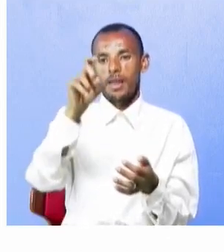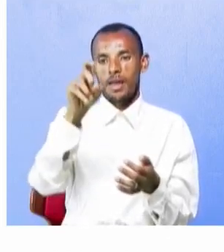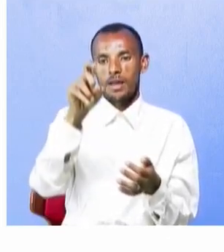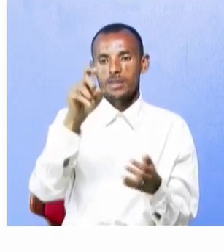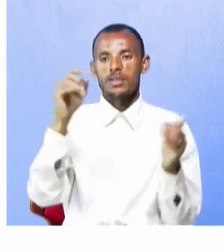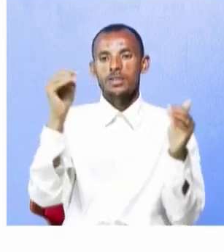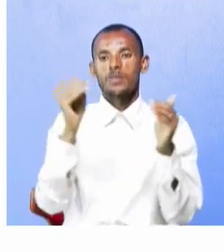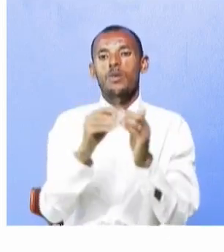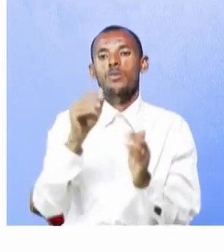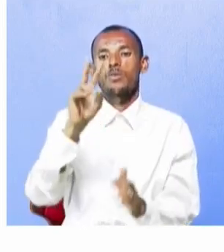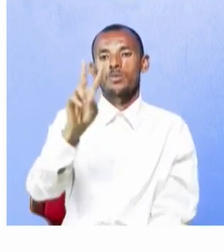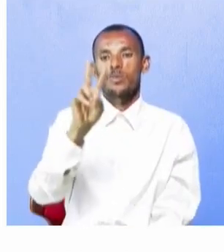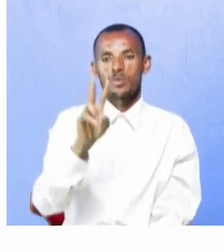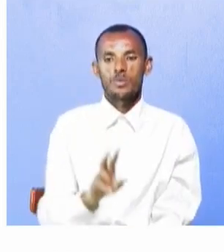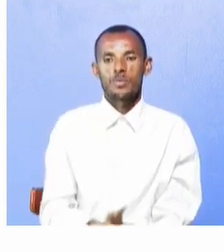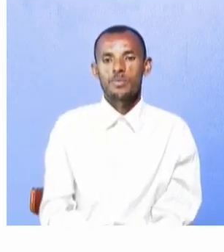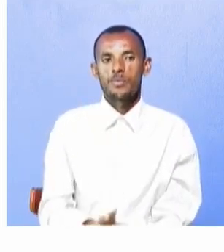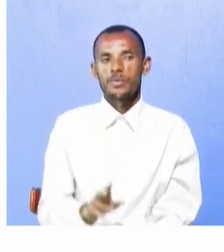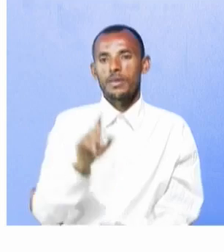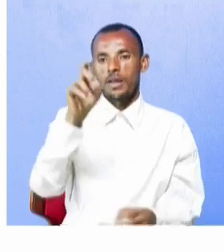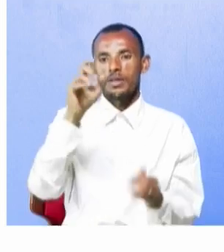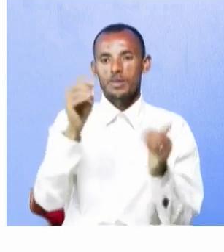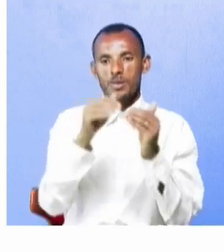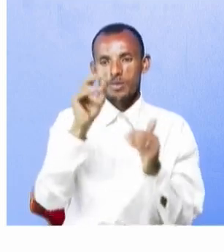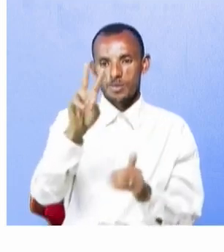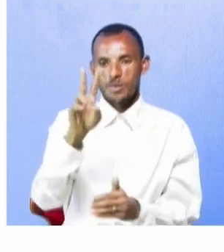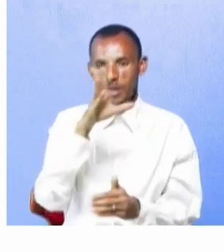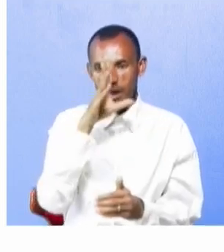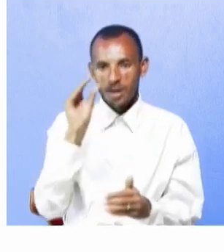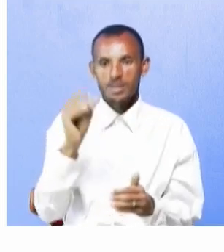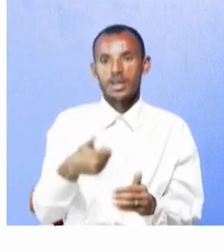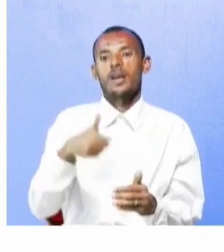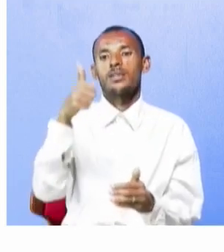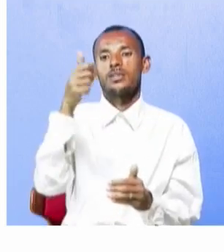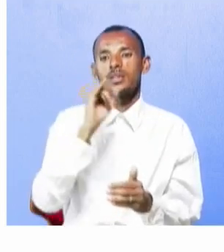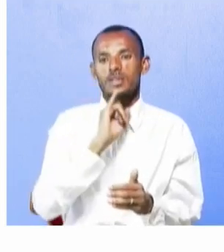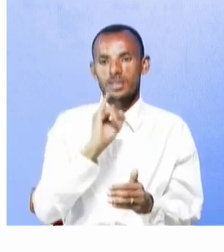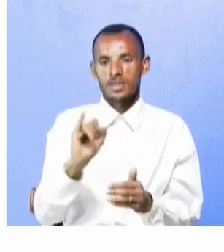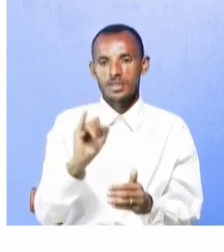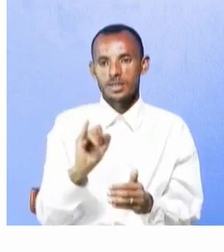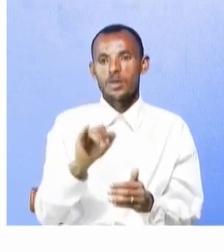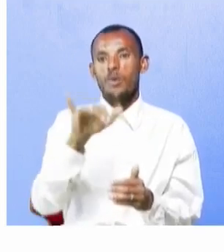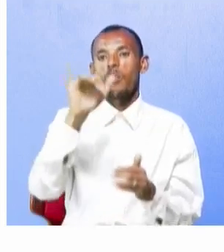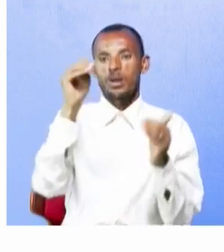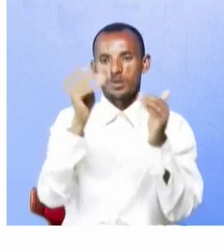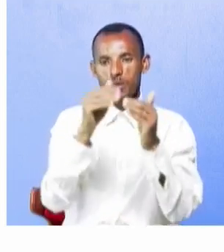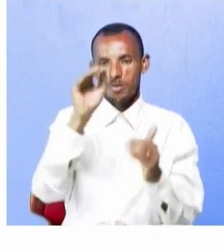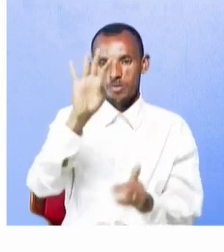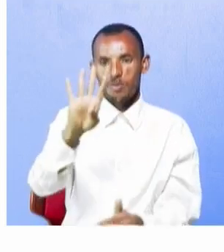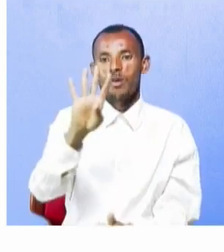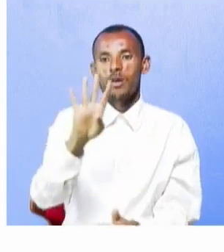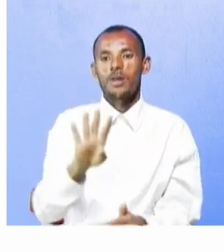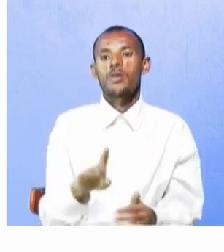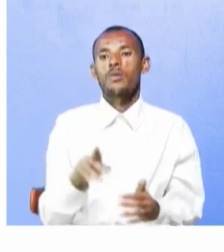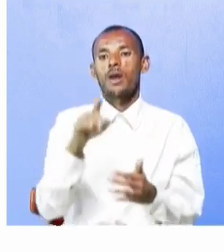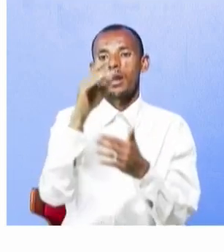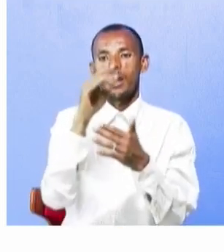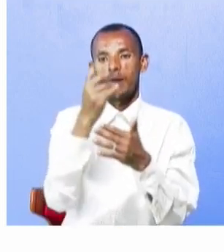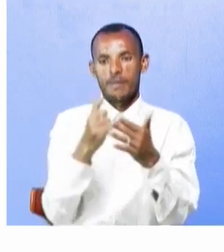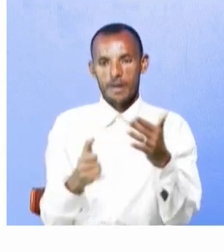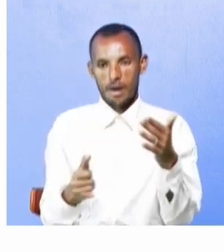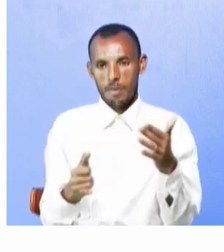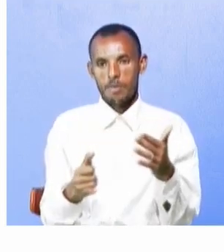is 2. Okay, x is 2. And the other point is y is 4. Okay, you can roughly